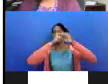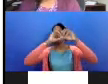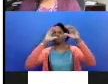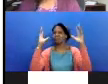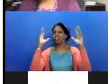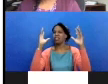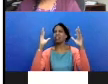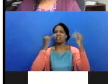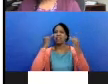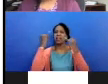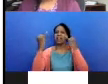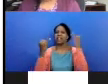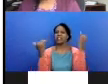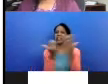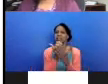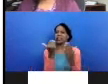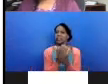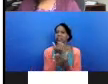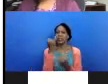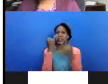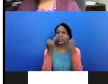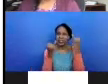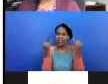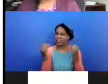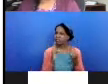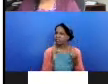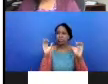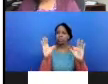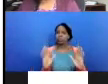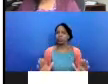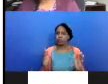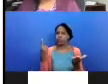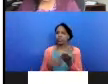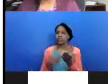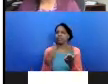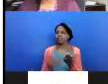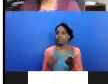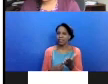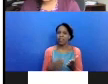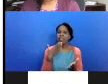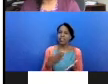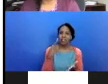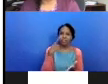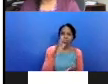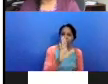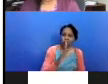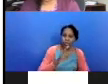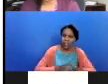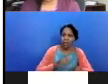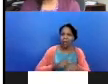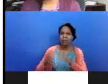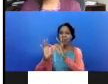So I wanted to say thank you to you, Todd, for giving us your time. Thank you to our interpreters, our captioner, to Torres, who's been helping with the